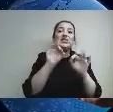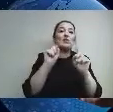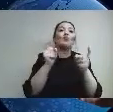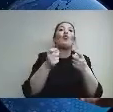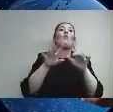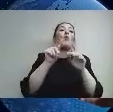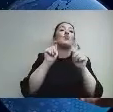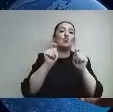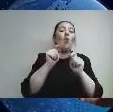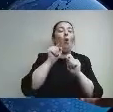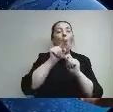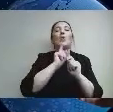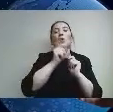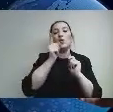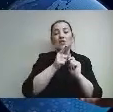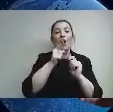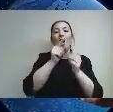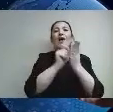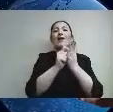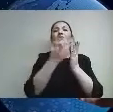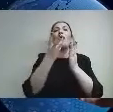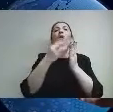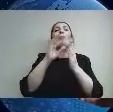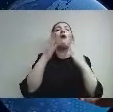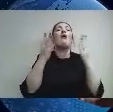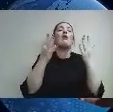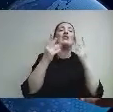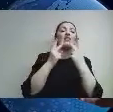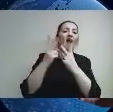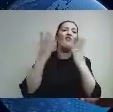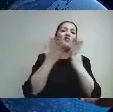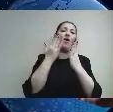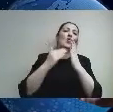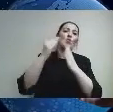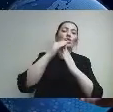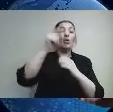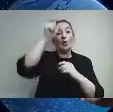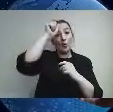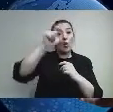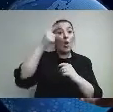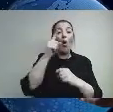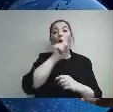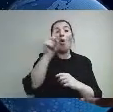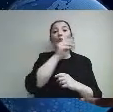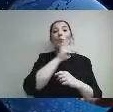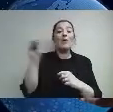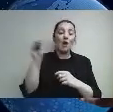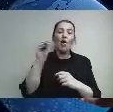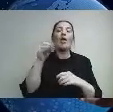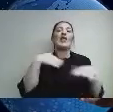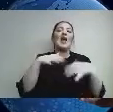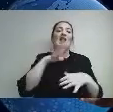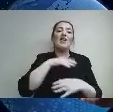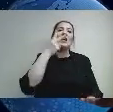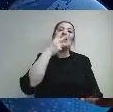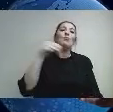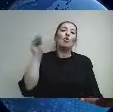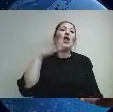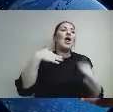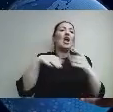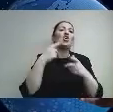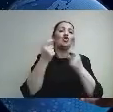10 million disabled individuals in Turkey, and 2 million of them can be employed here.